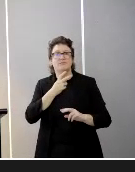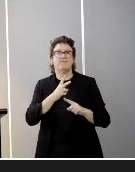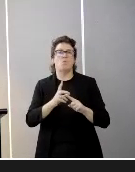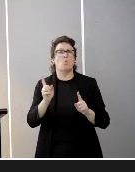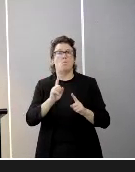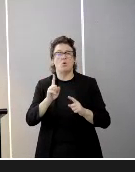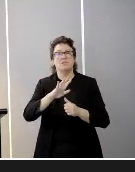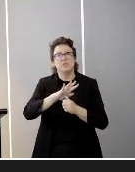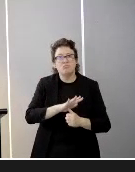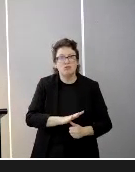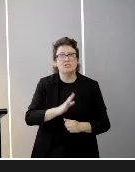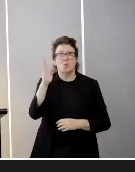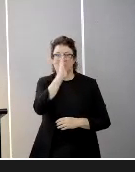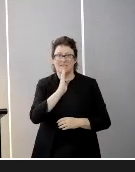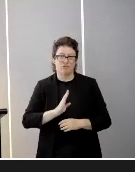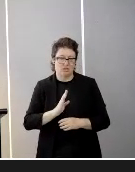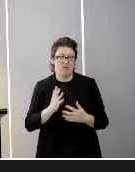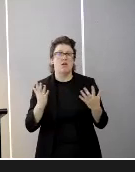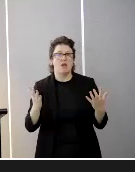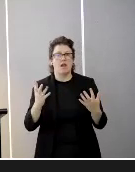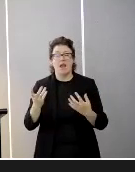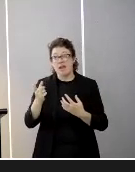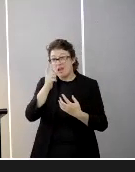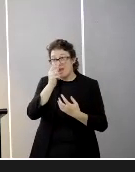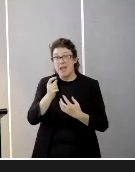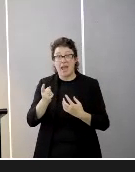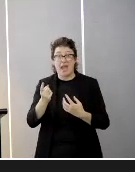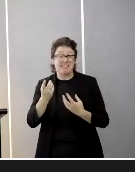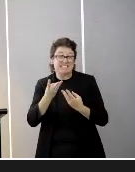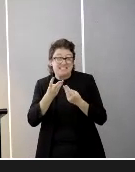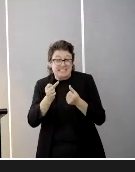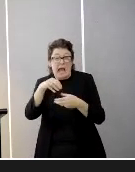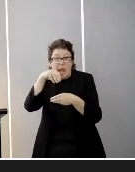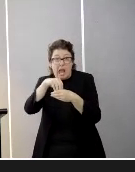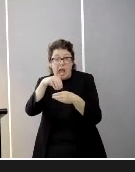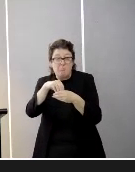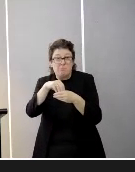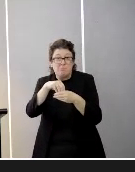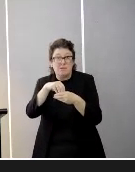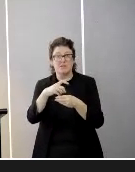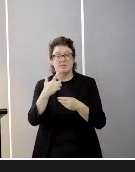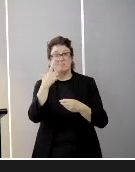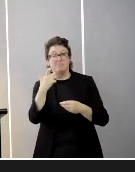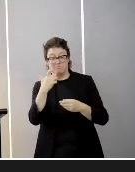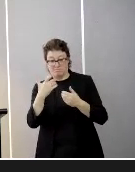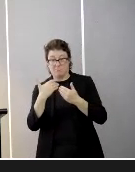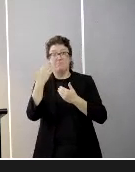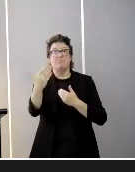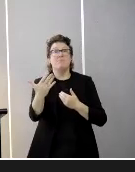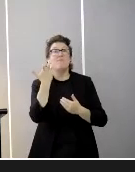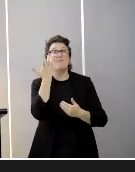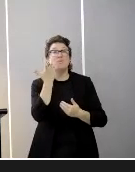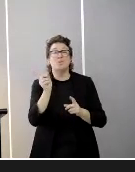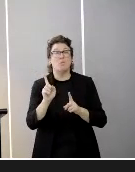schizophrenia. And this does tell us a little bit about whether they're going to go on to develop something, but it's a complicated picture. And this just shows